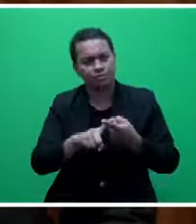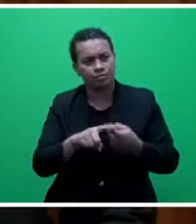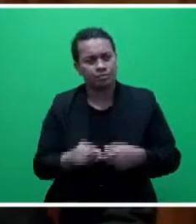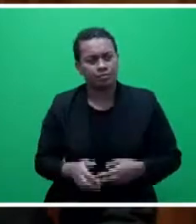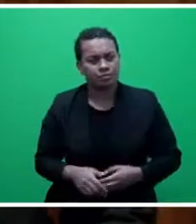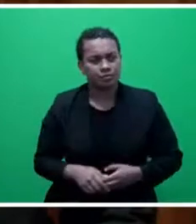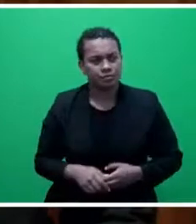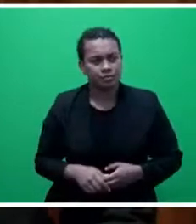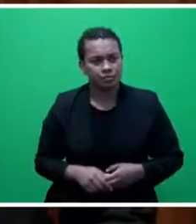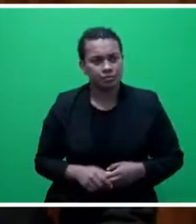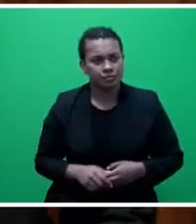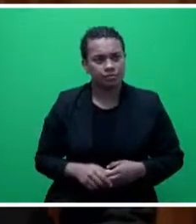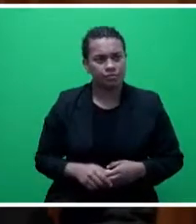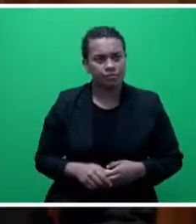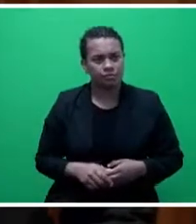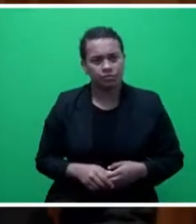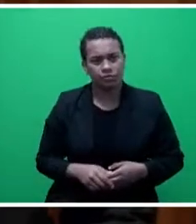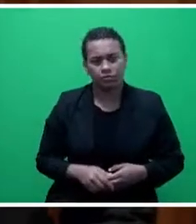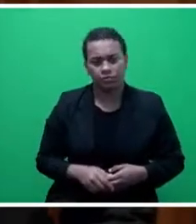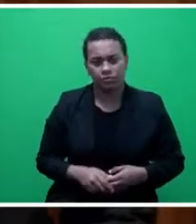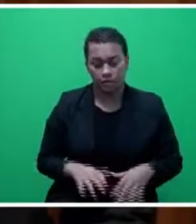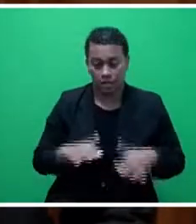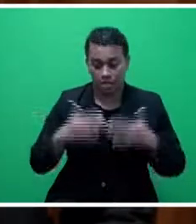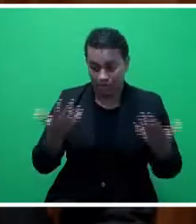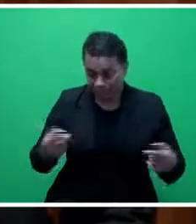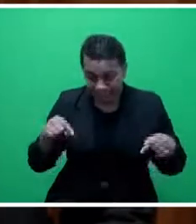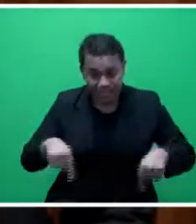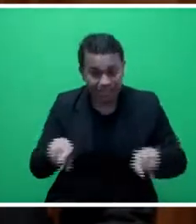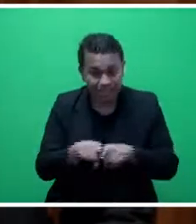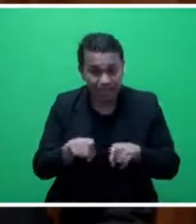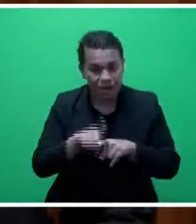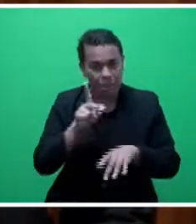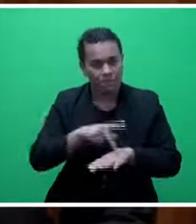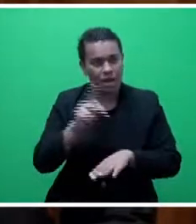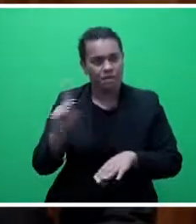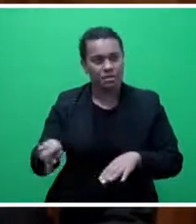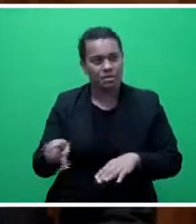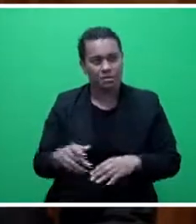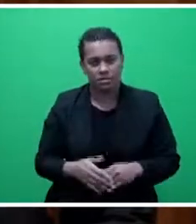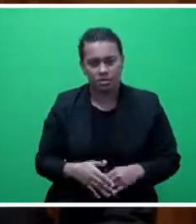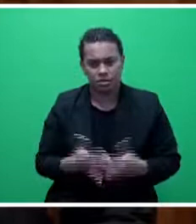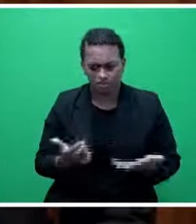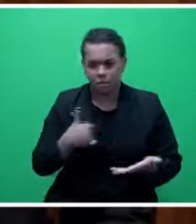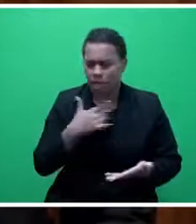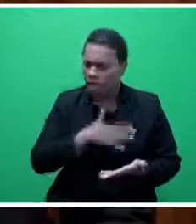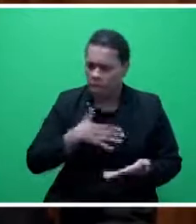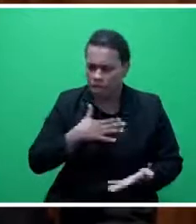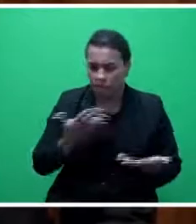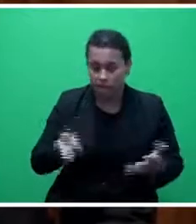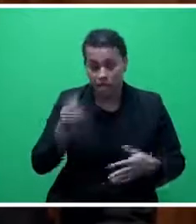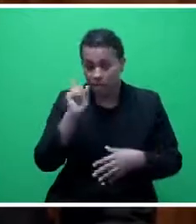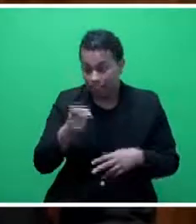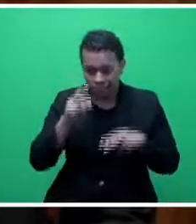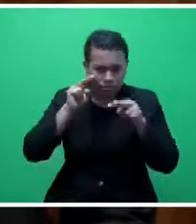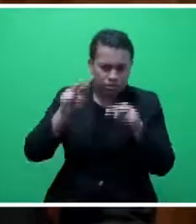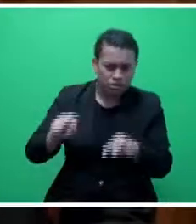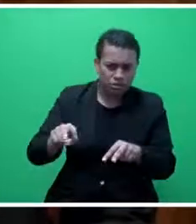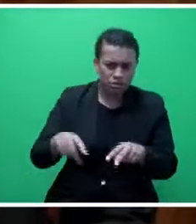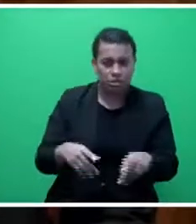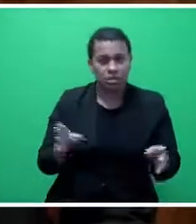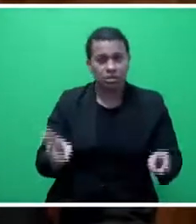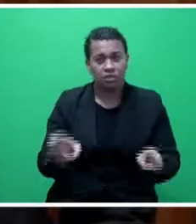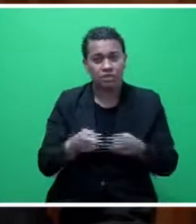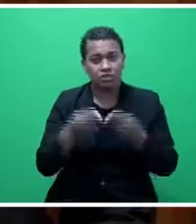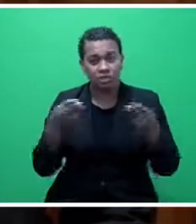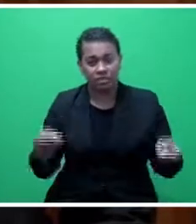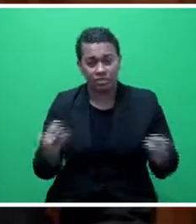the basis on the way we do it here in this parliament. And I like if you saw the media reports for this week,